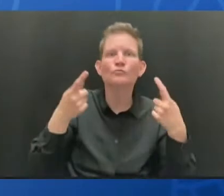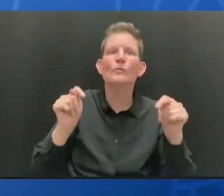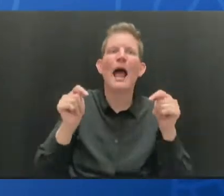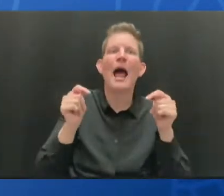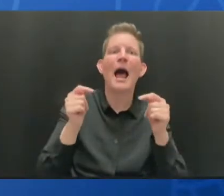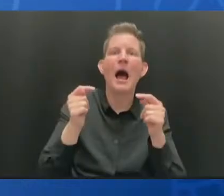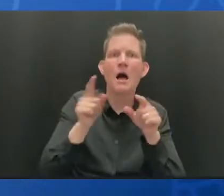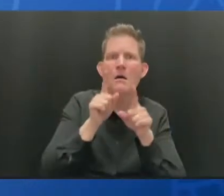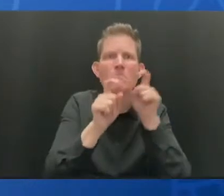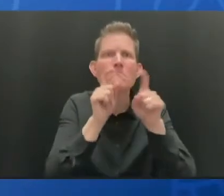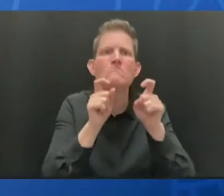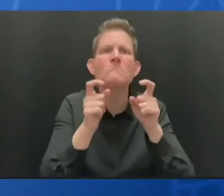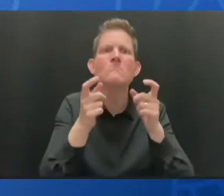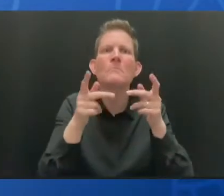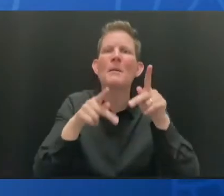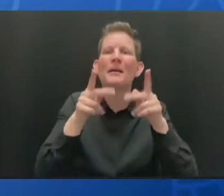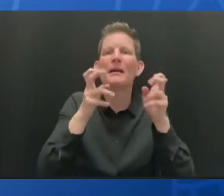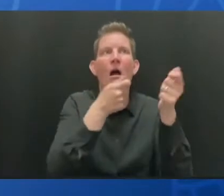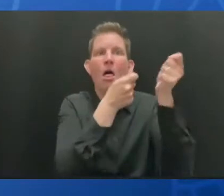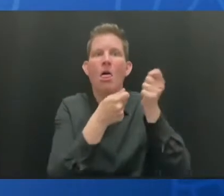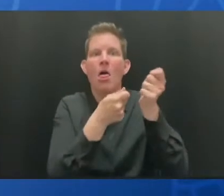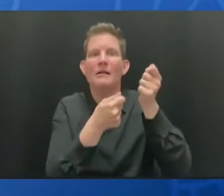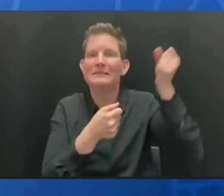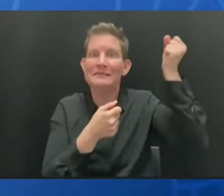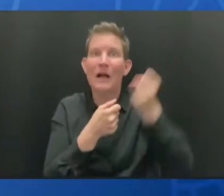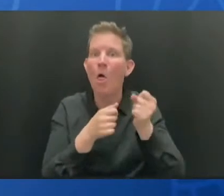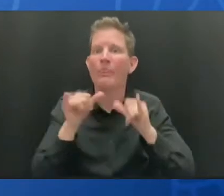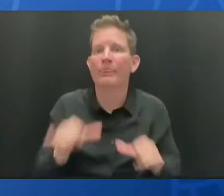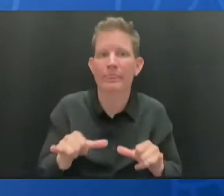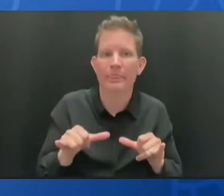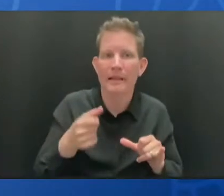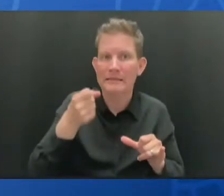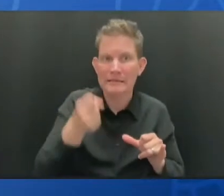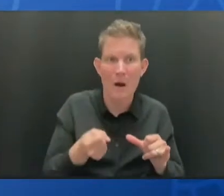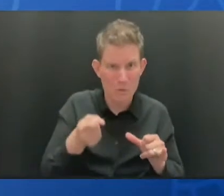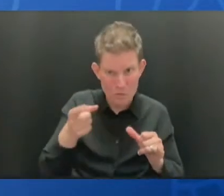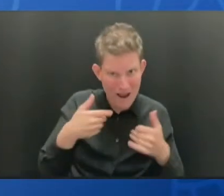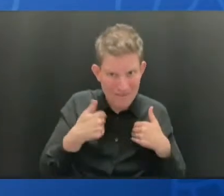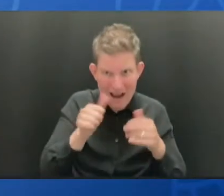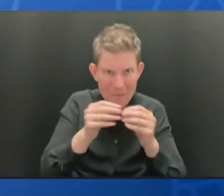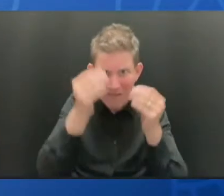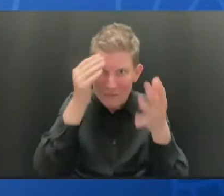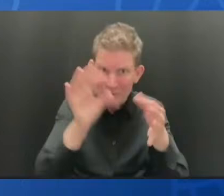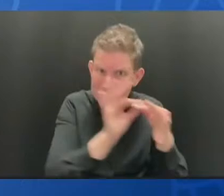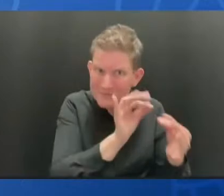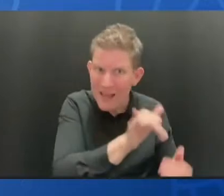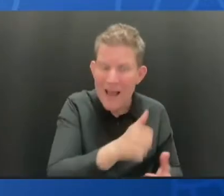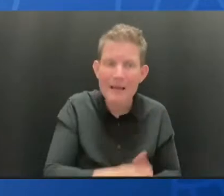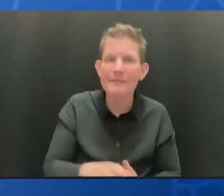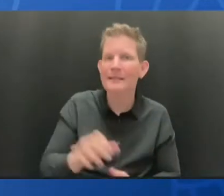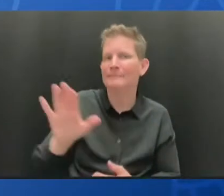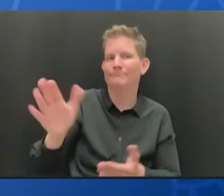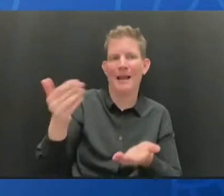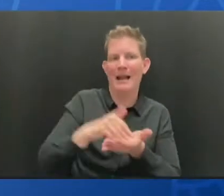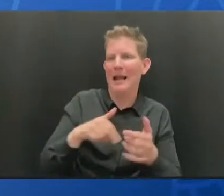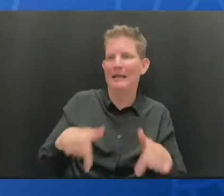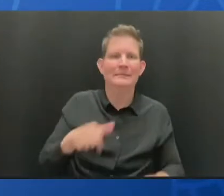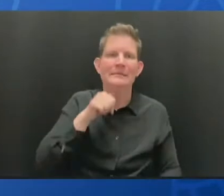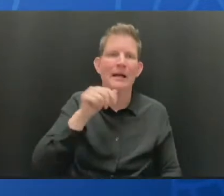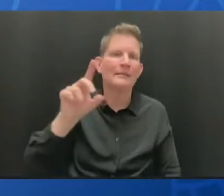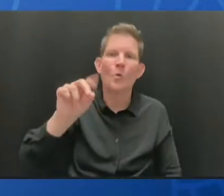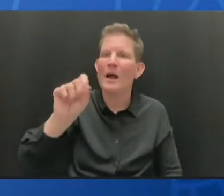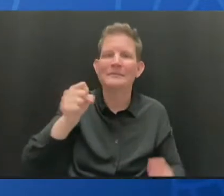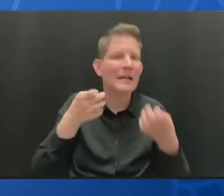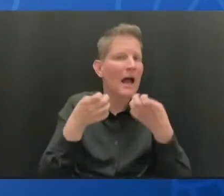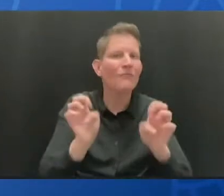to other places? Well, it's in the not, north? this is not a State Department effort. Yeah. We don't have a plan. I can't answer that regarding